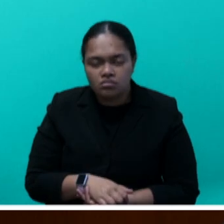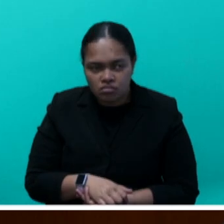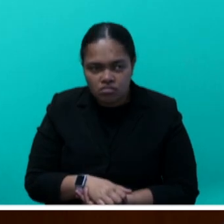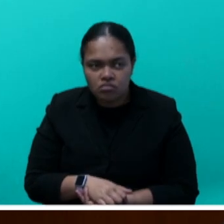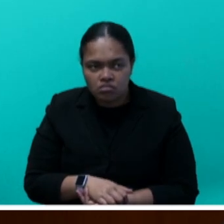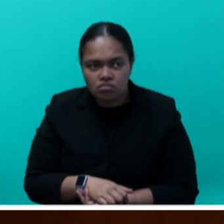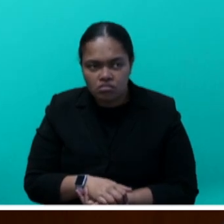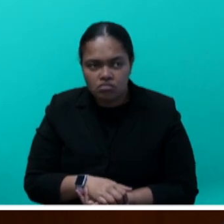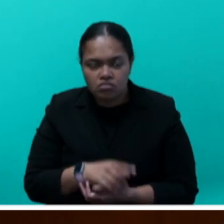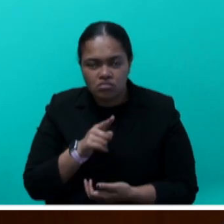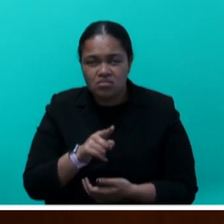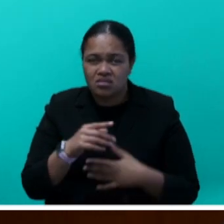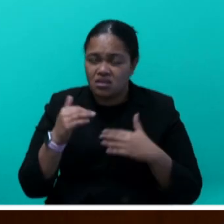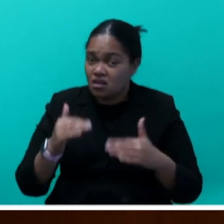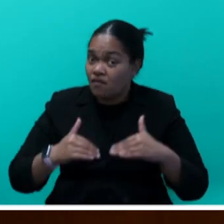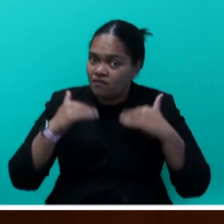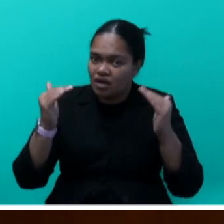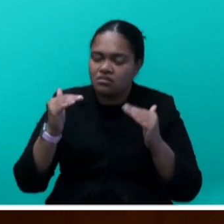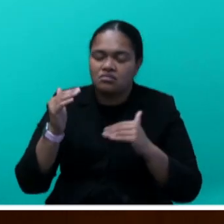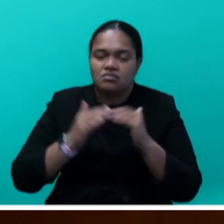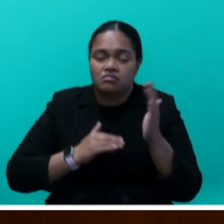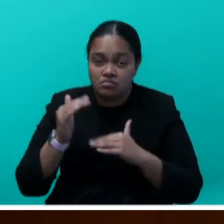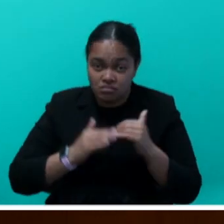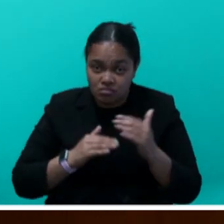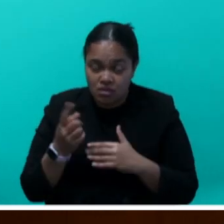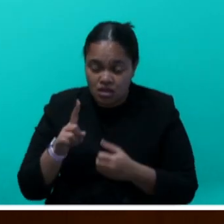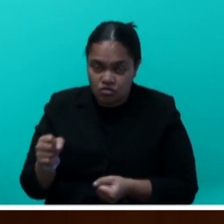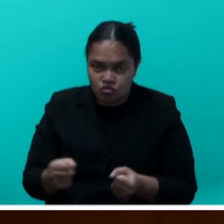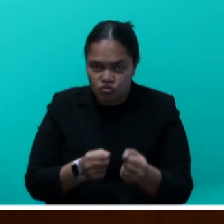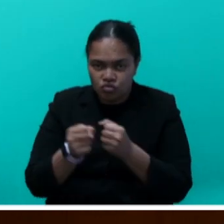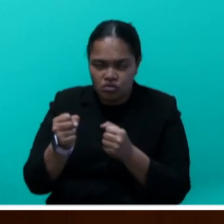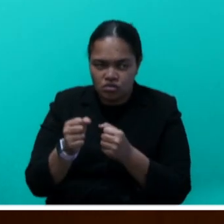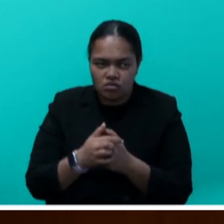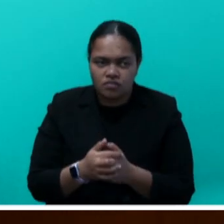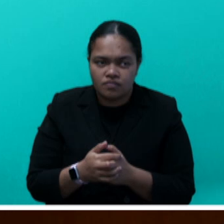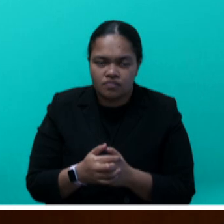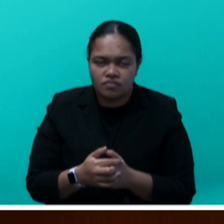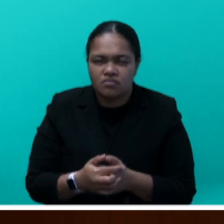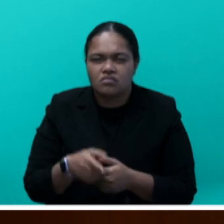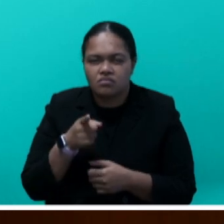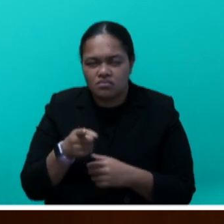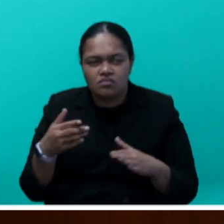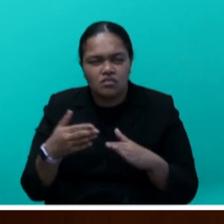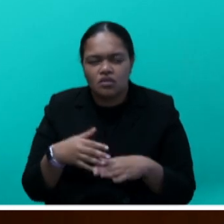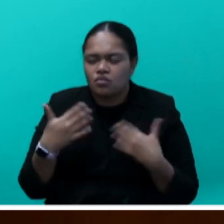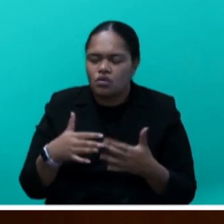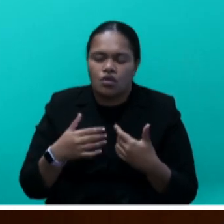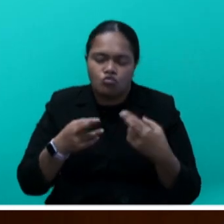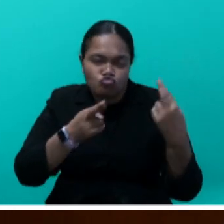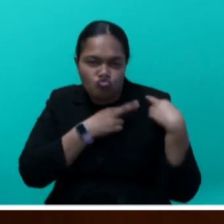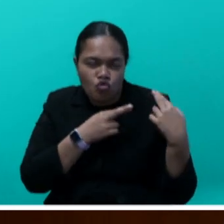Given its advanced infrastructure and strategic location, Yemen Port plays a critical role